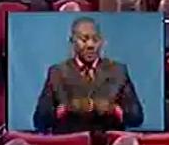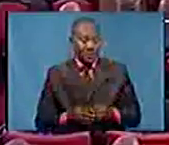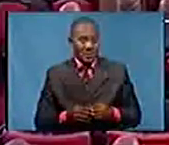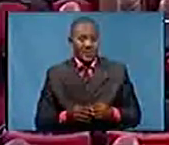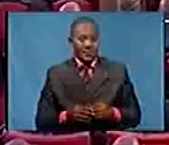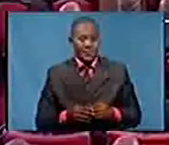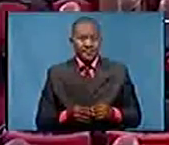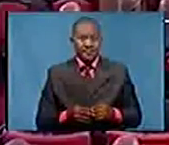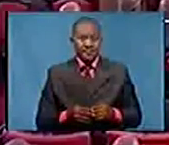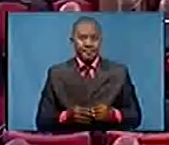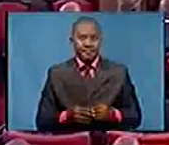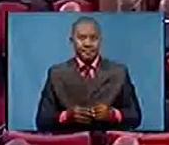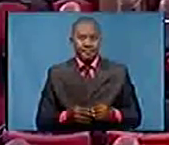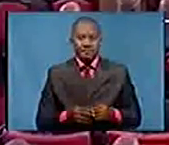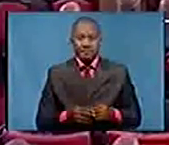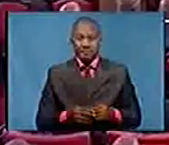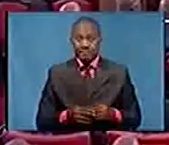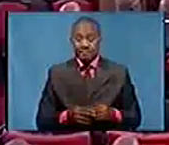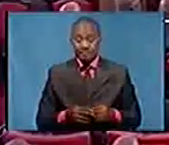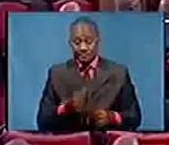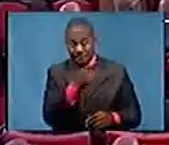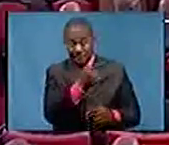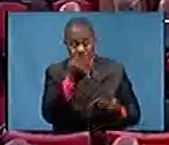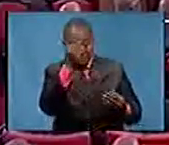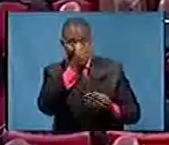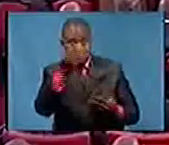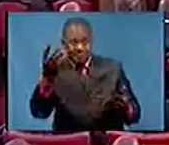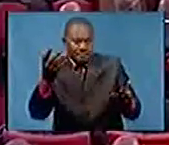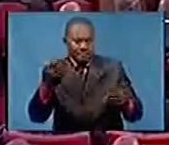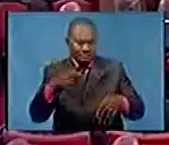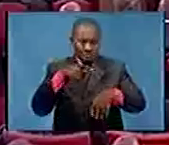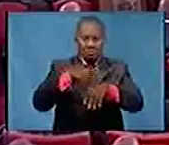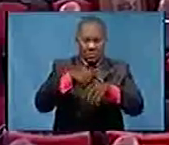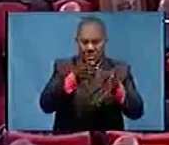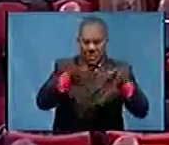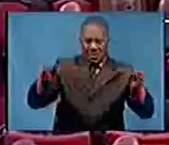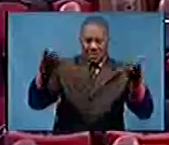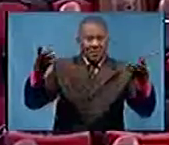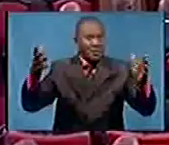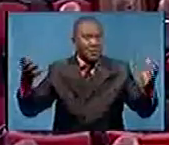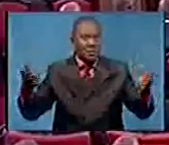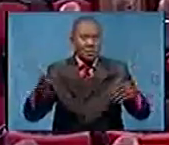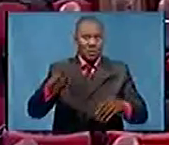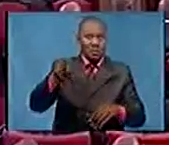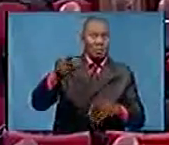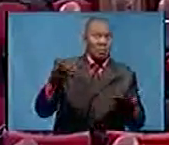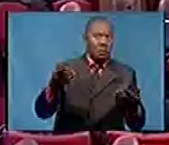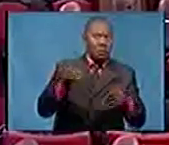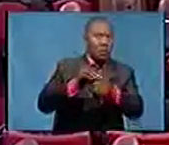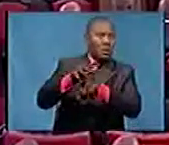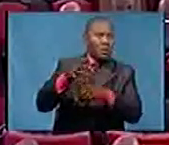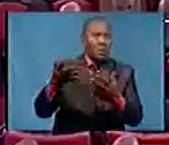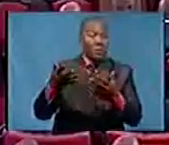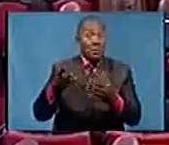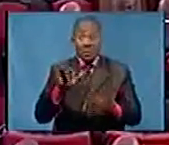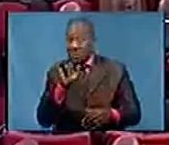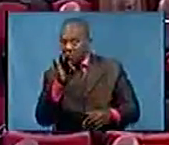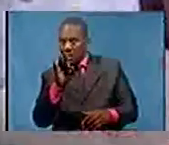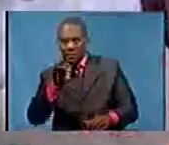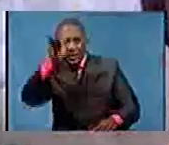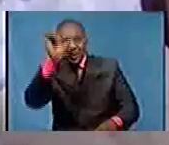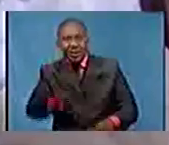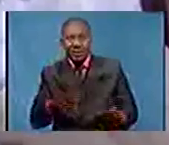And in your submissions, you are saying that looking at the time, a custodial sentence may not be advisable. It may be. If that is to